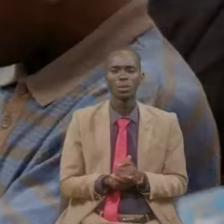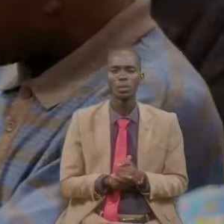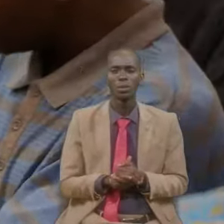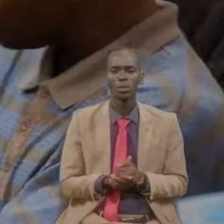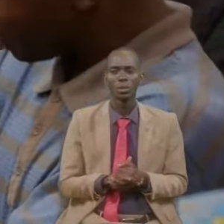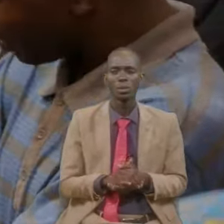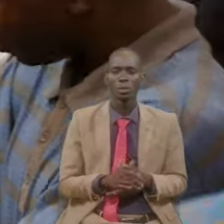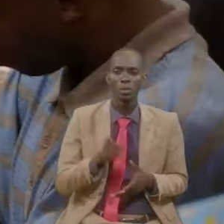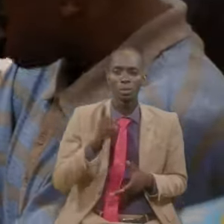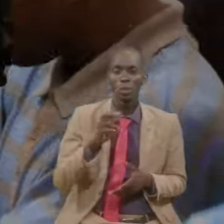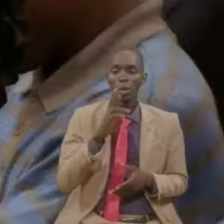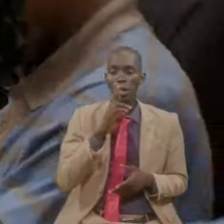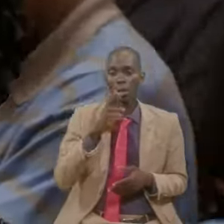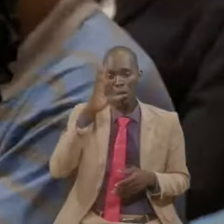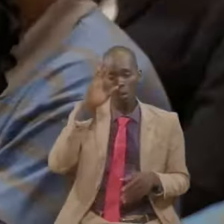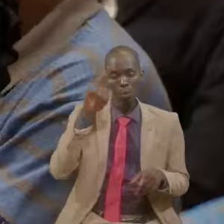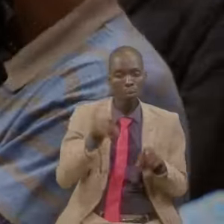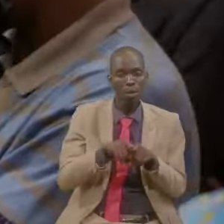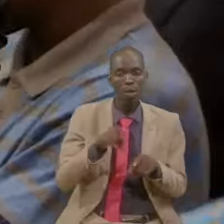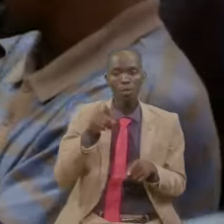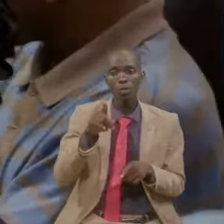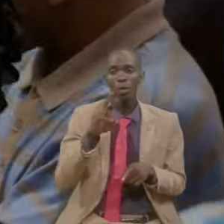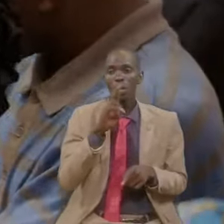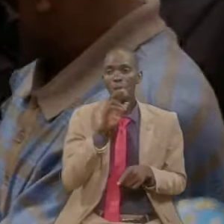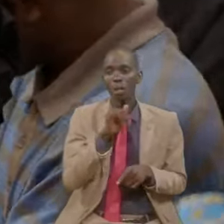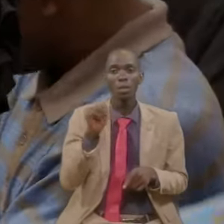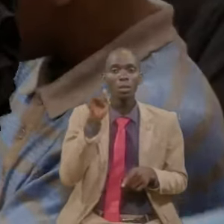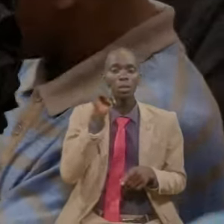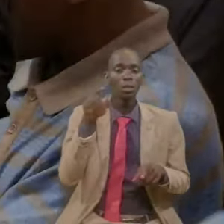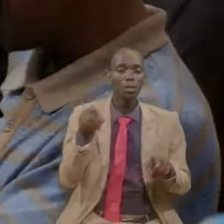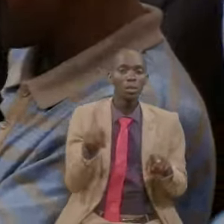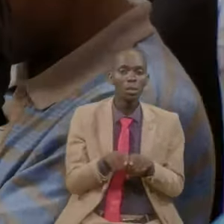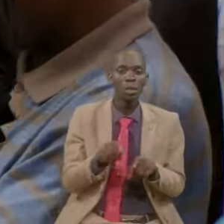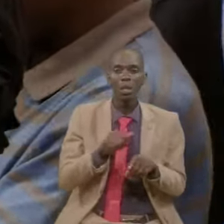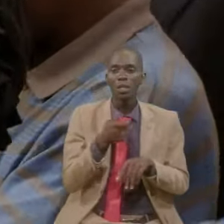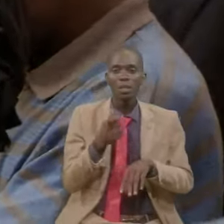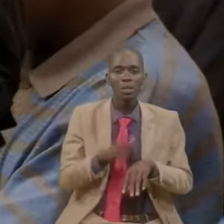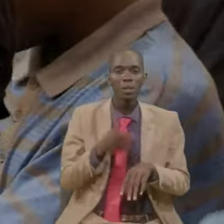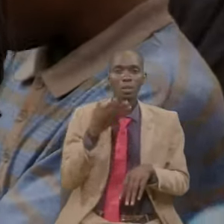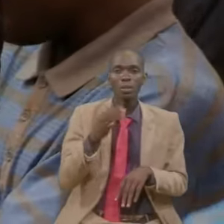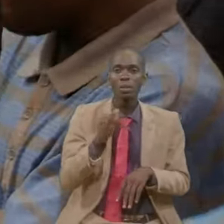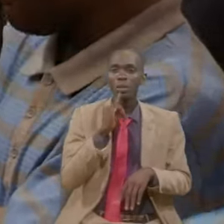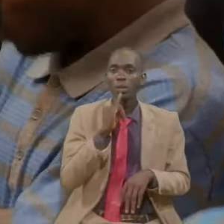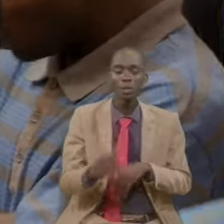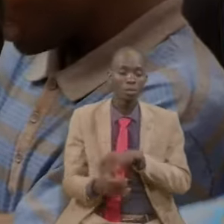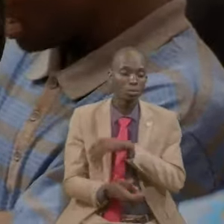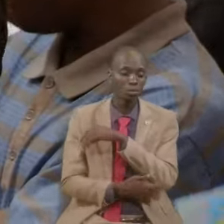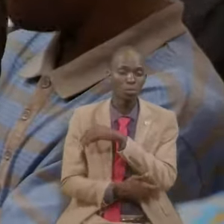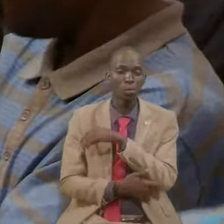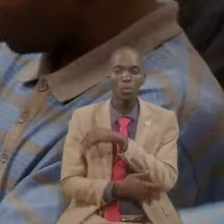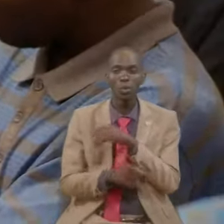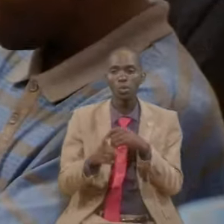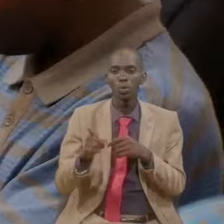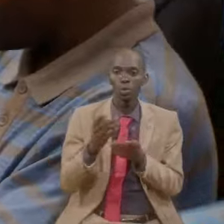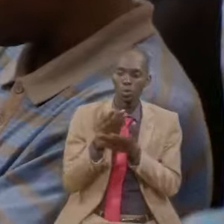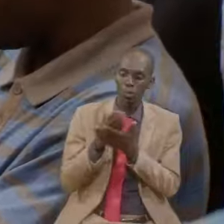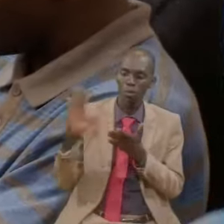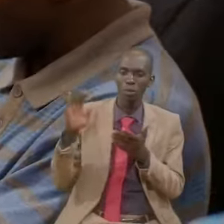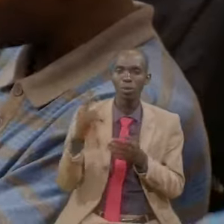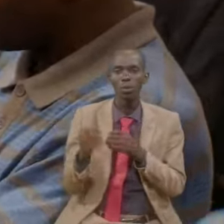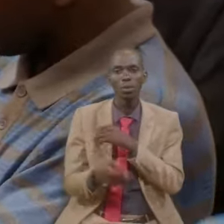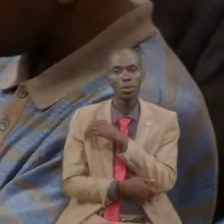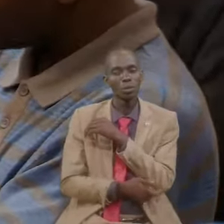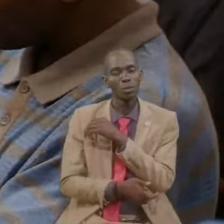Your brother, your sister, whatever temptation comes, you resist the tempter, whoever he